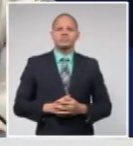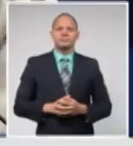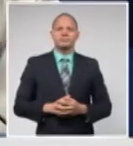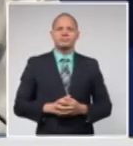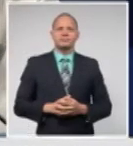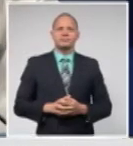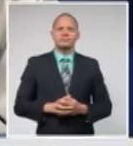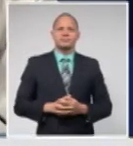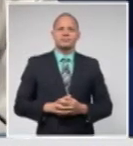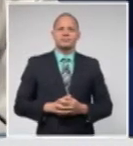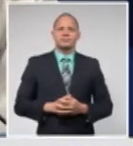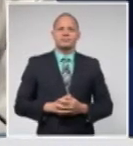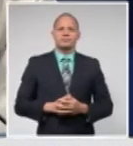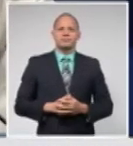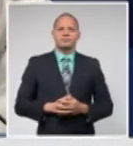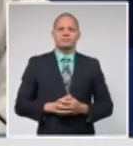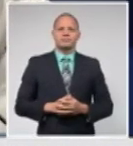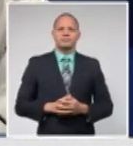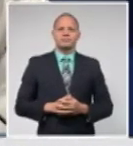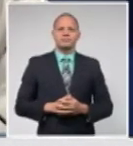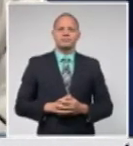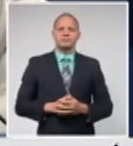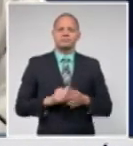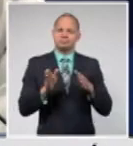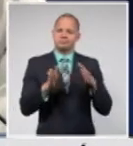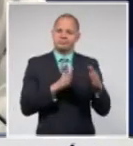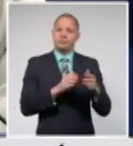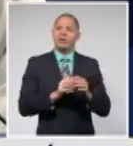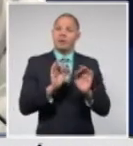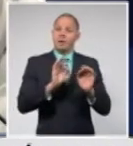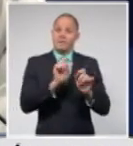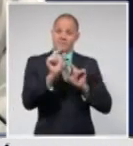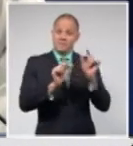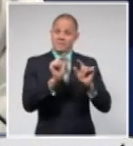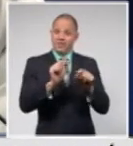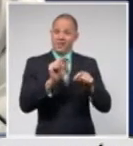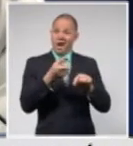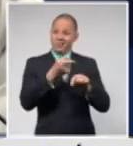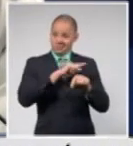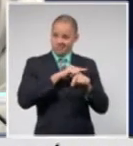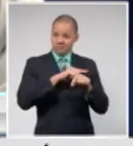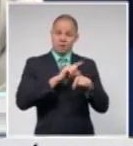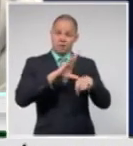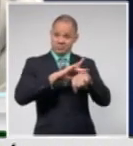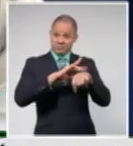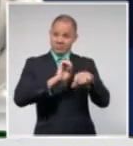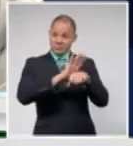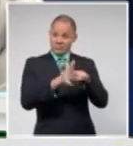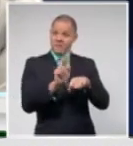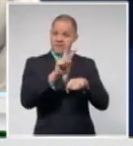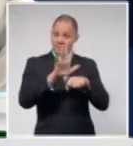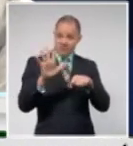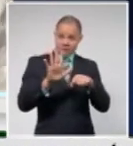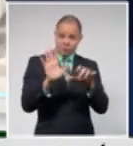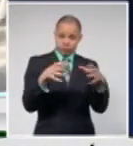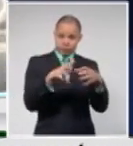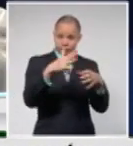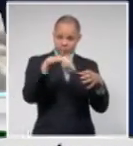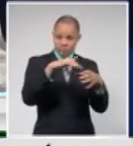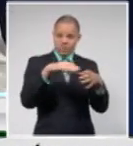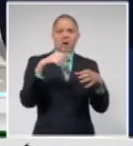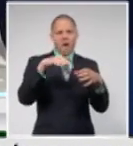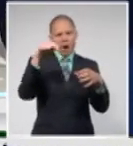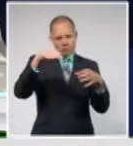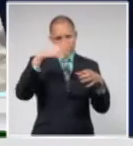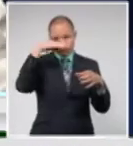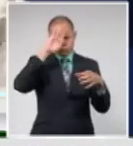2 patients is yet to be determined for a cumulative of 39, since many people have been constantly recovering